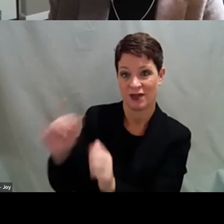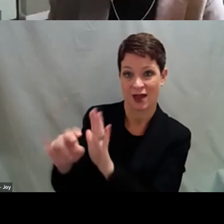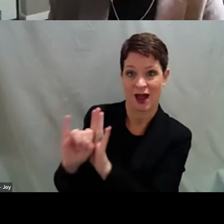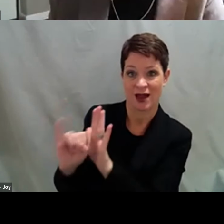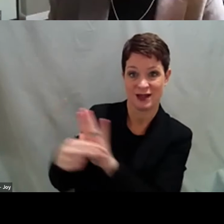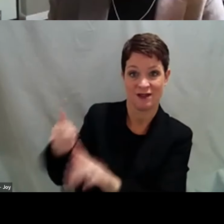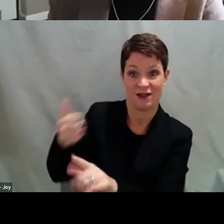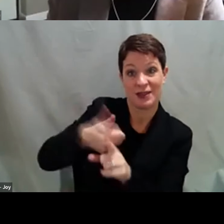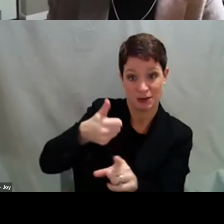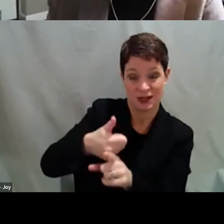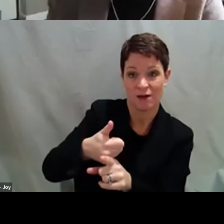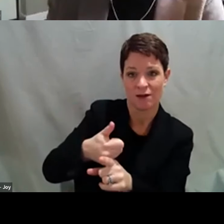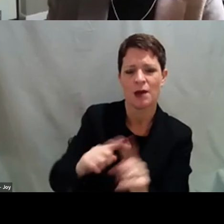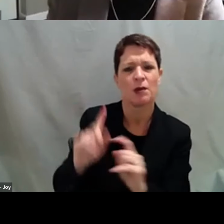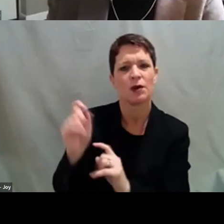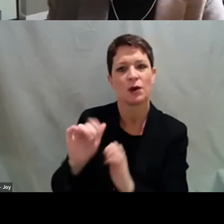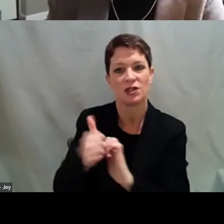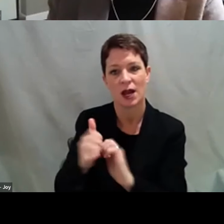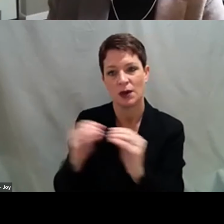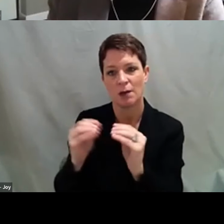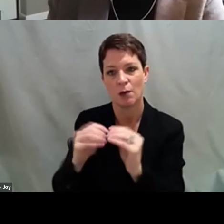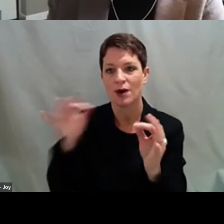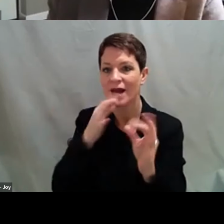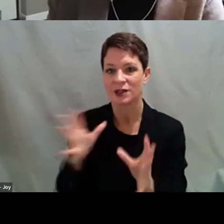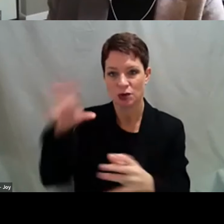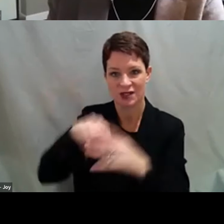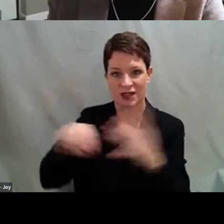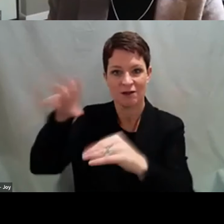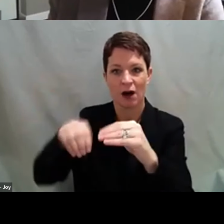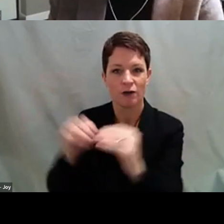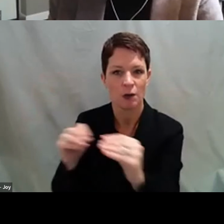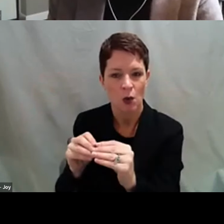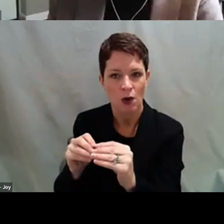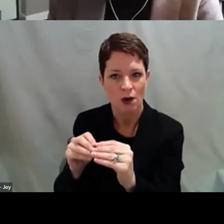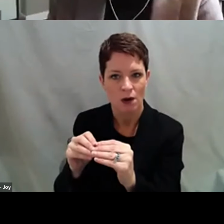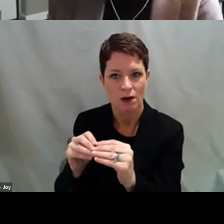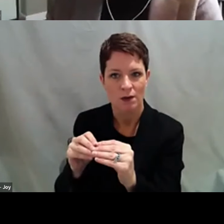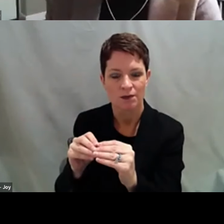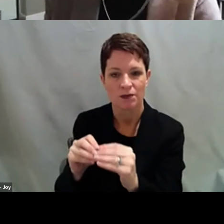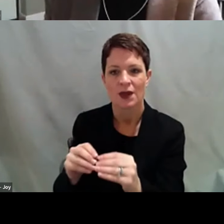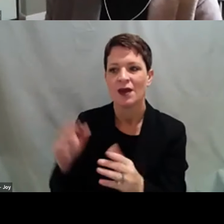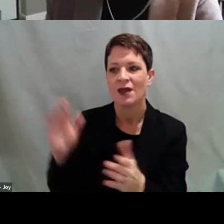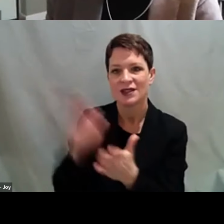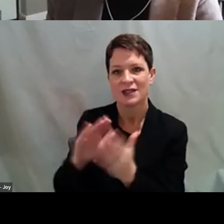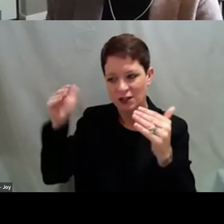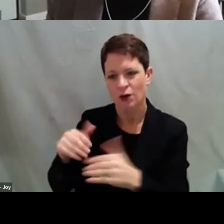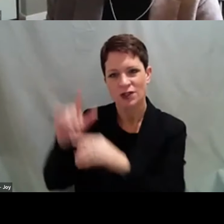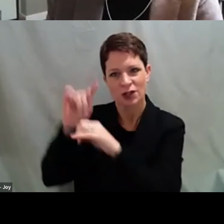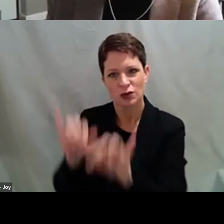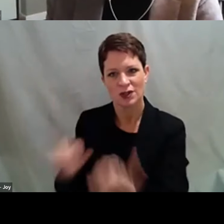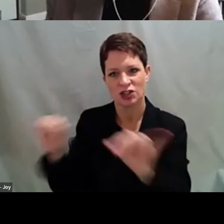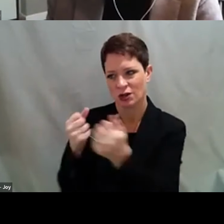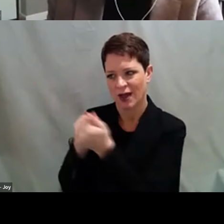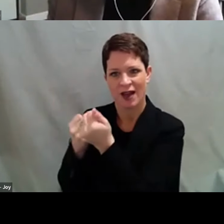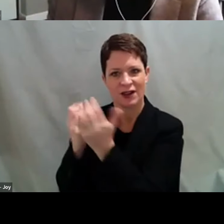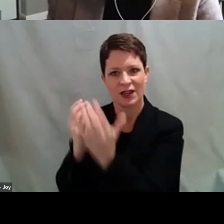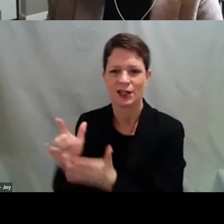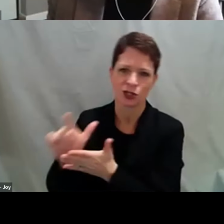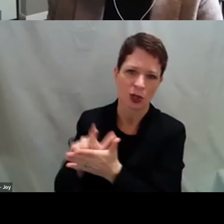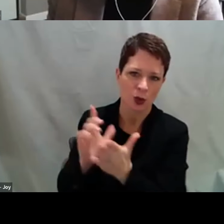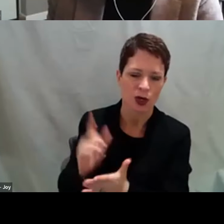the question here is, how do we get more experts in the room? So this is less focused on traditional advocates, so lawyers